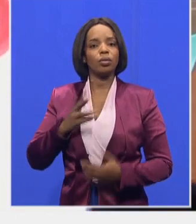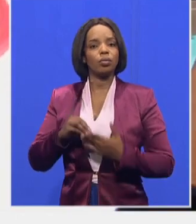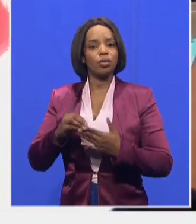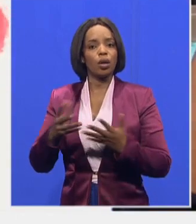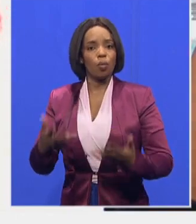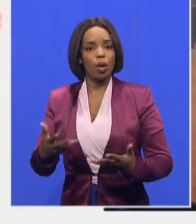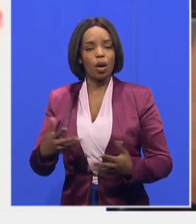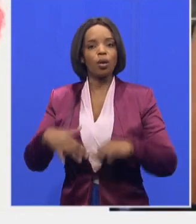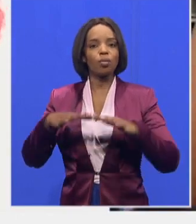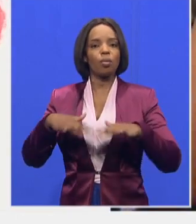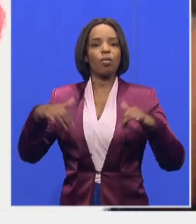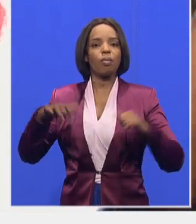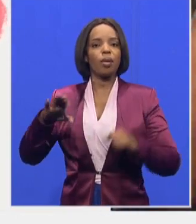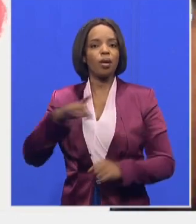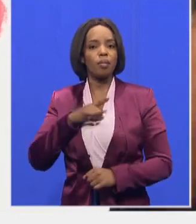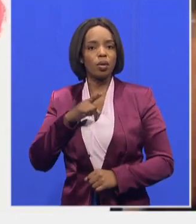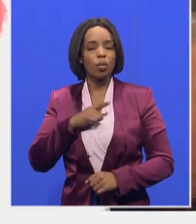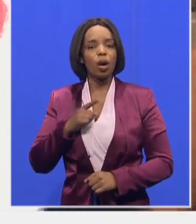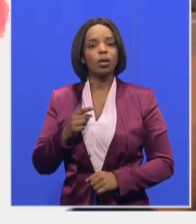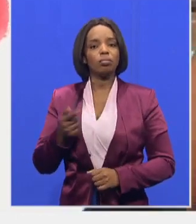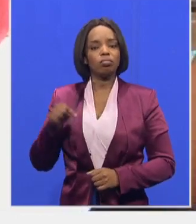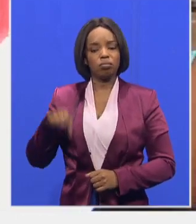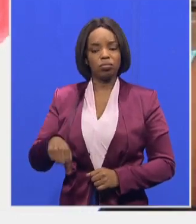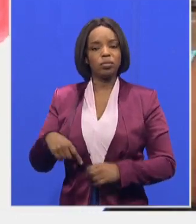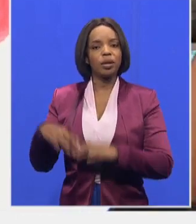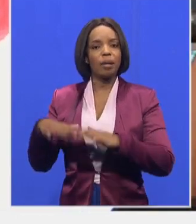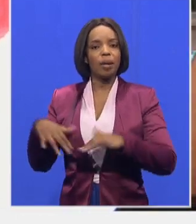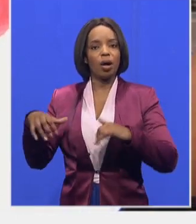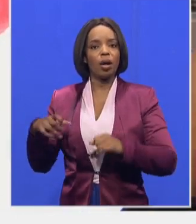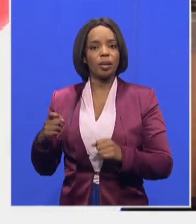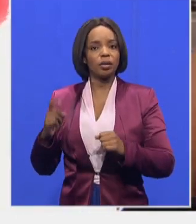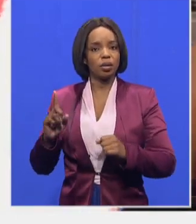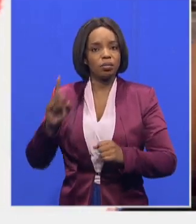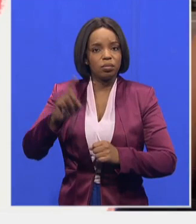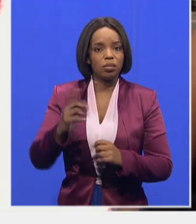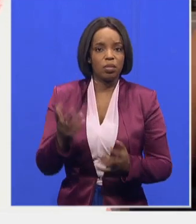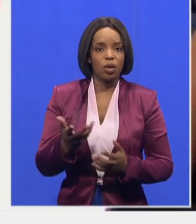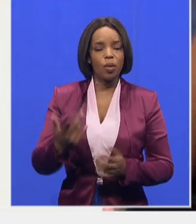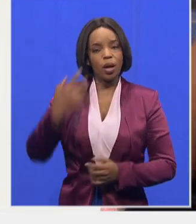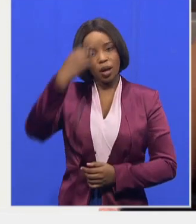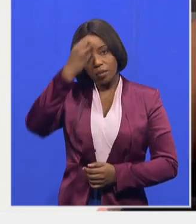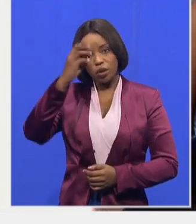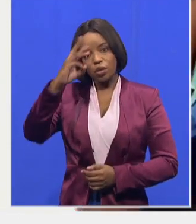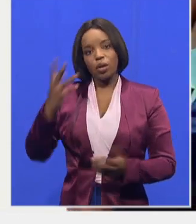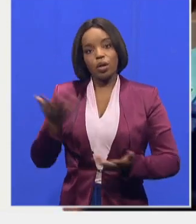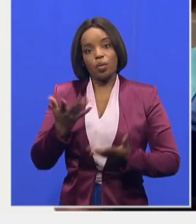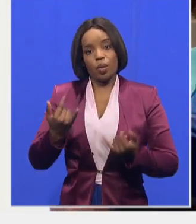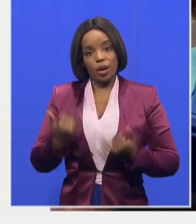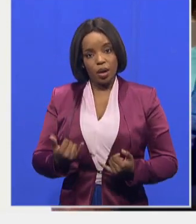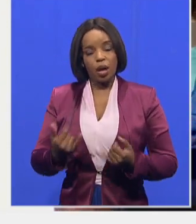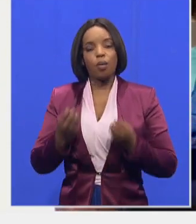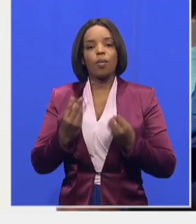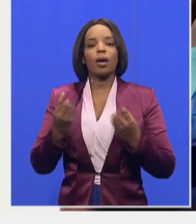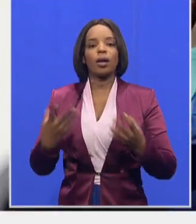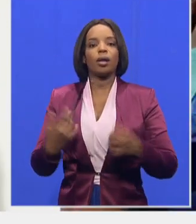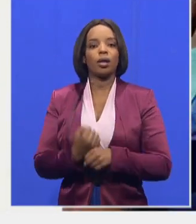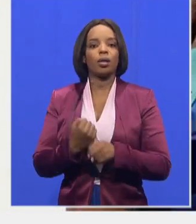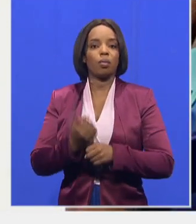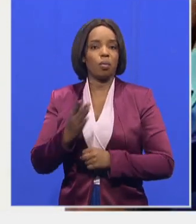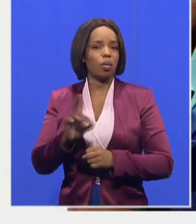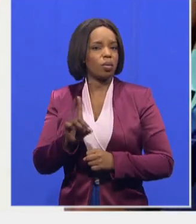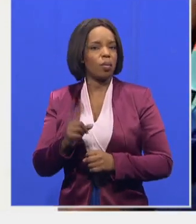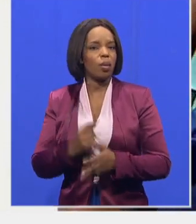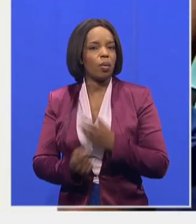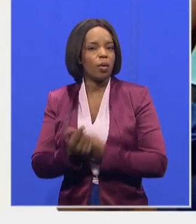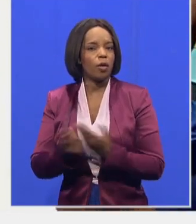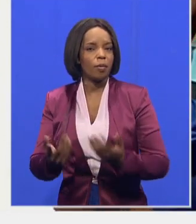is moving Parliament to Pretoria, where all ministers are currently occupying their offices? What are some of the measures you're looking at?